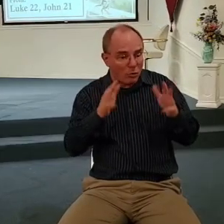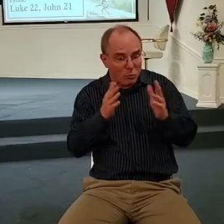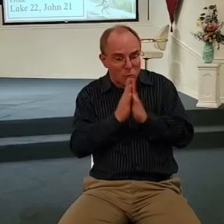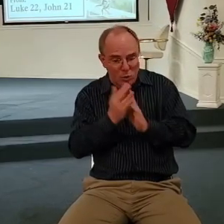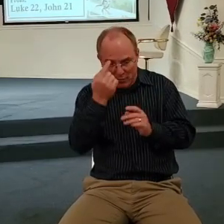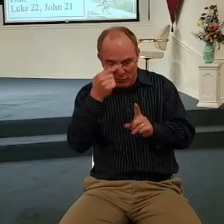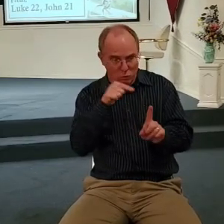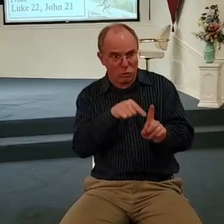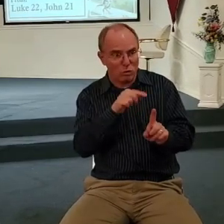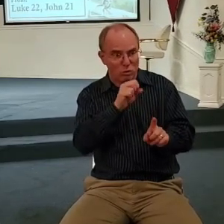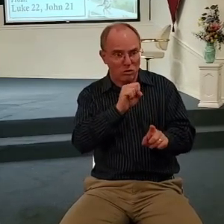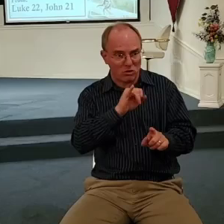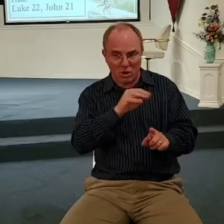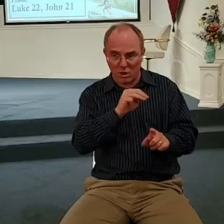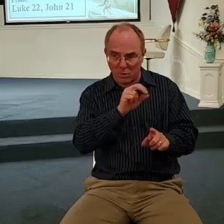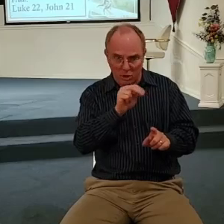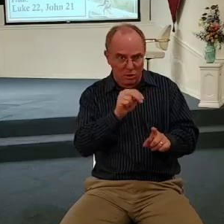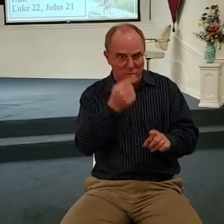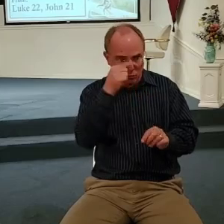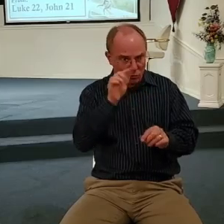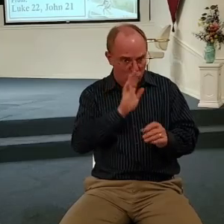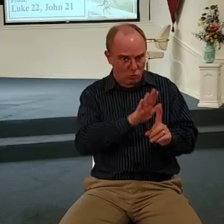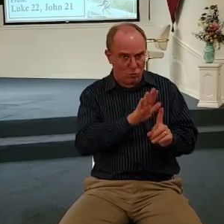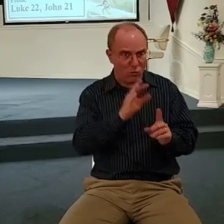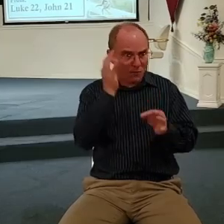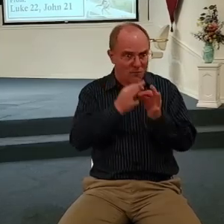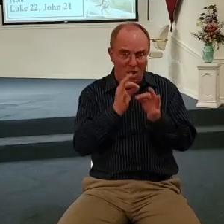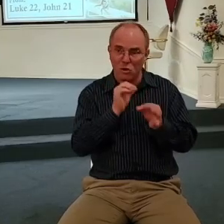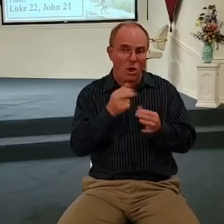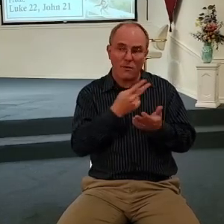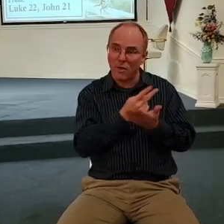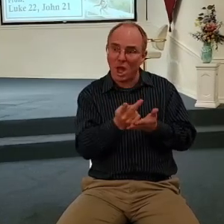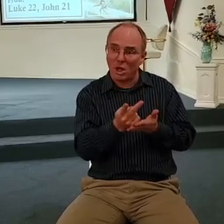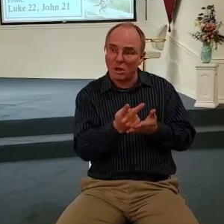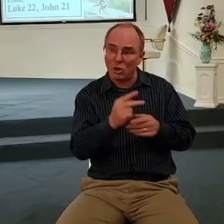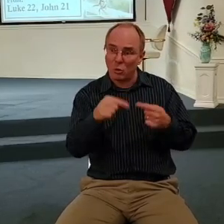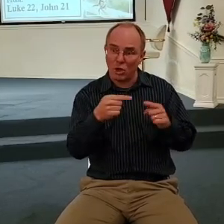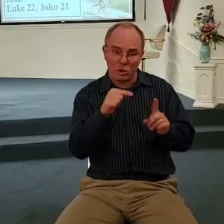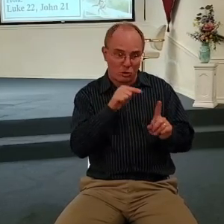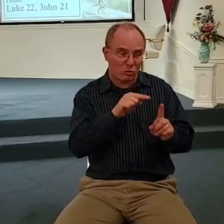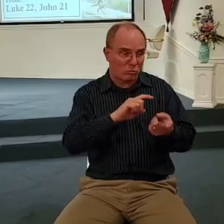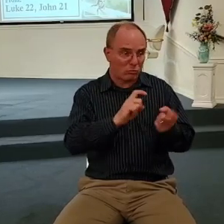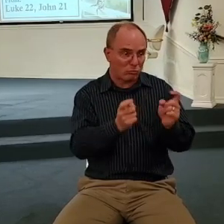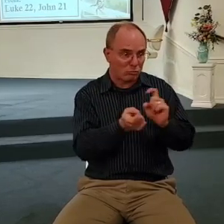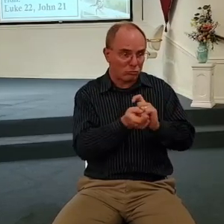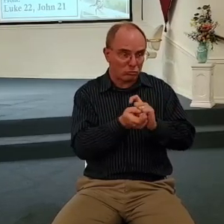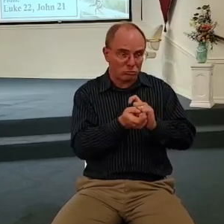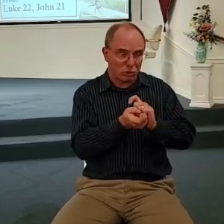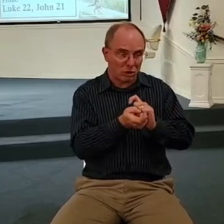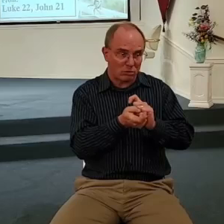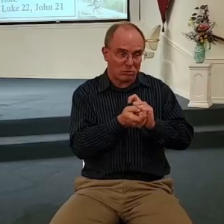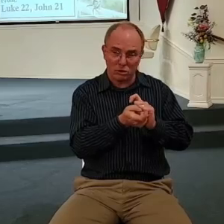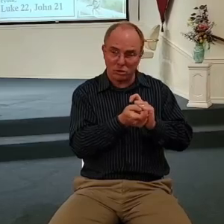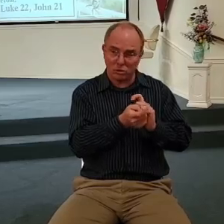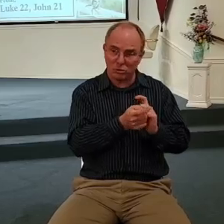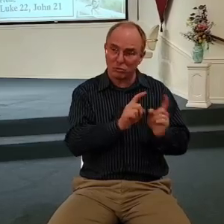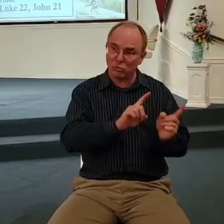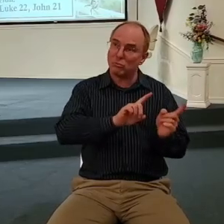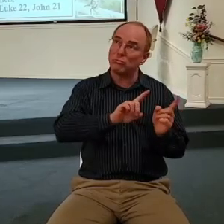your faith may not fail. And when you have turned back, strengthen your brothers."